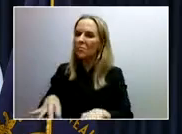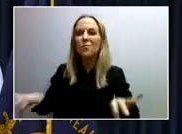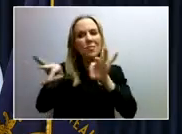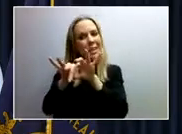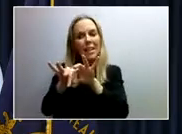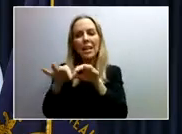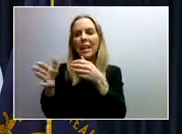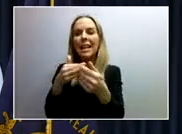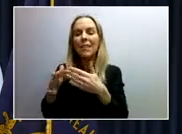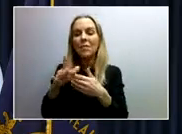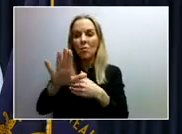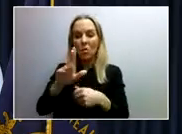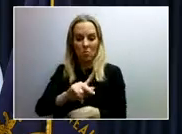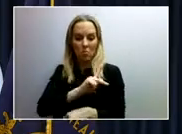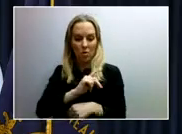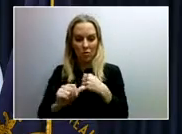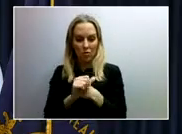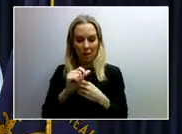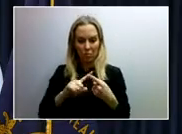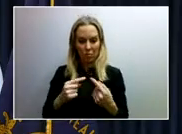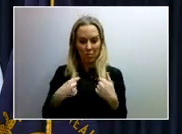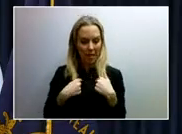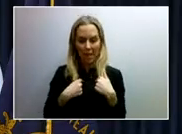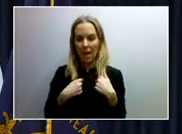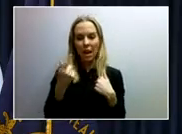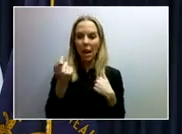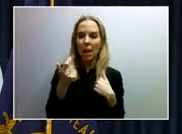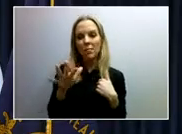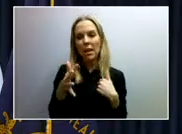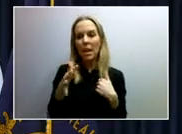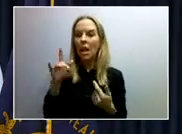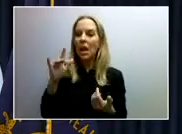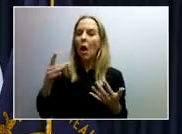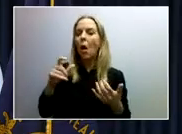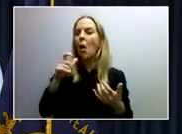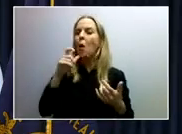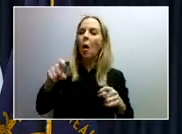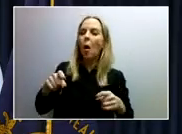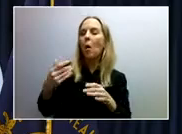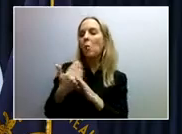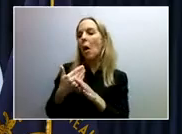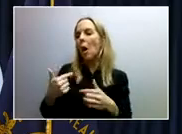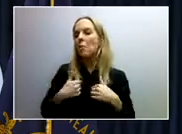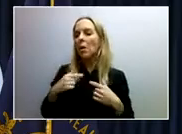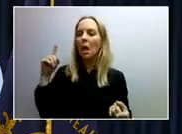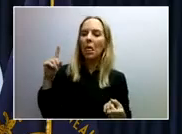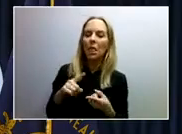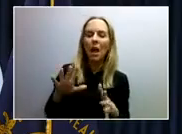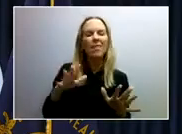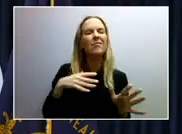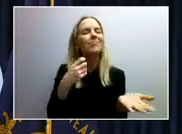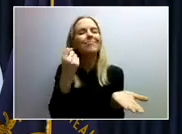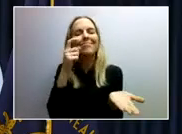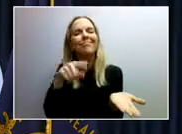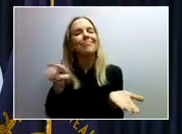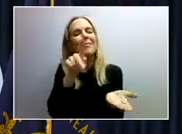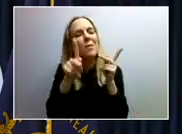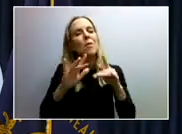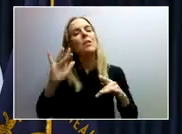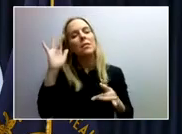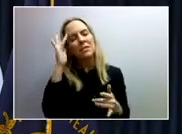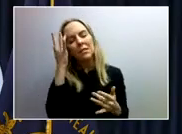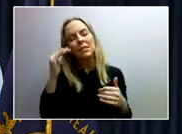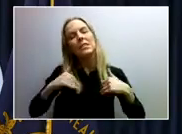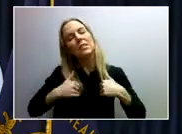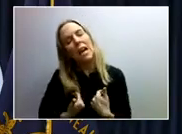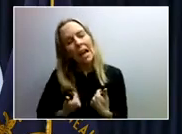to you might be a little bit less. People are tired. I get it. I mean, real tired